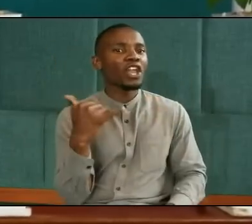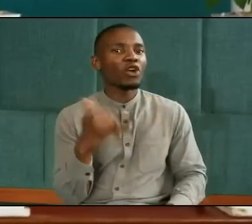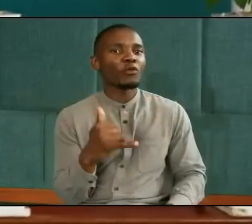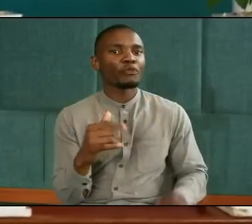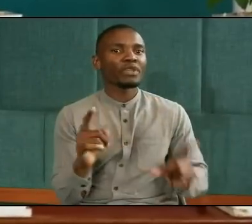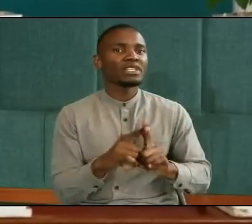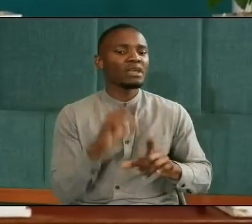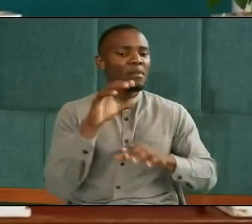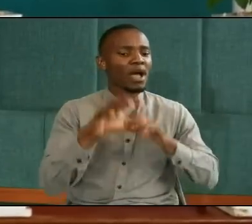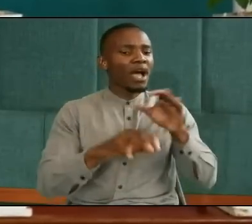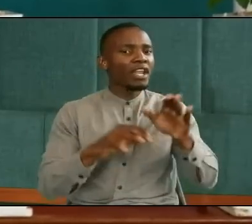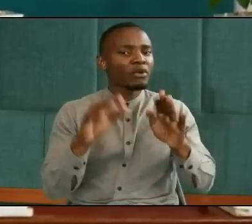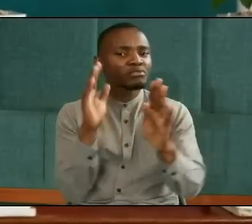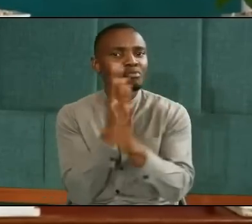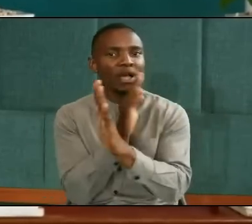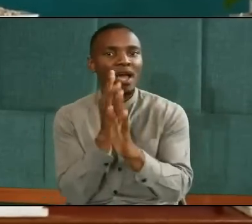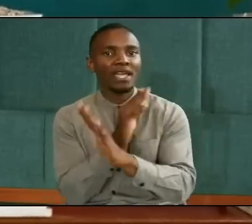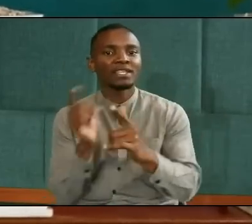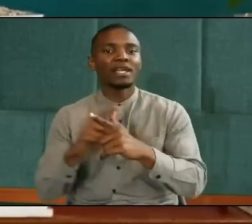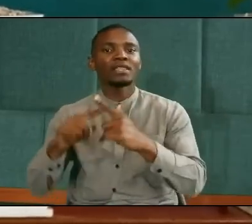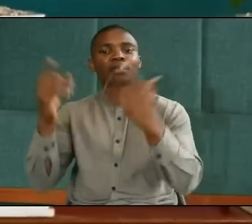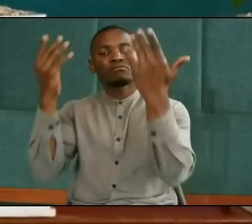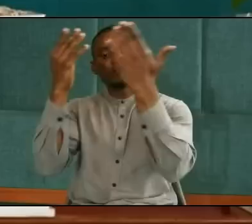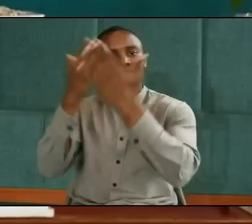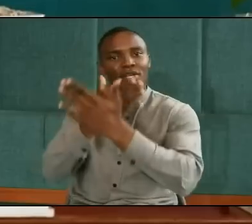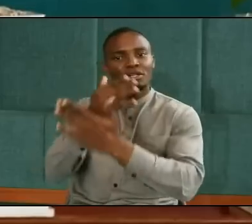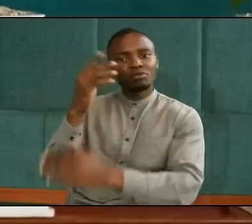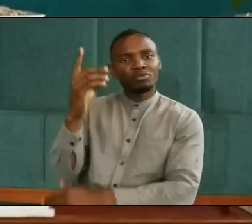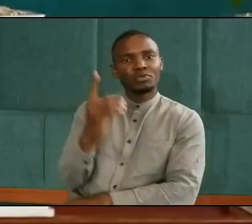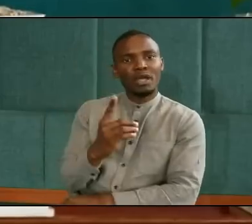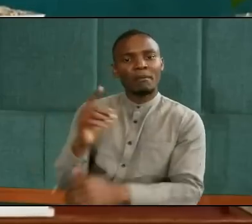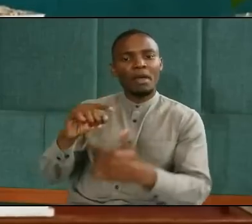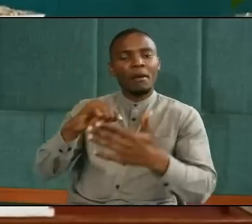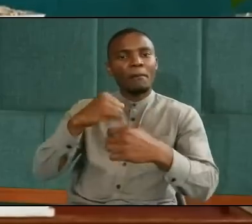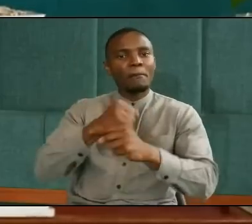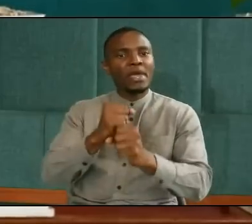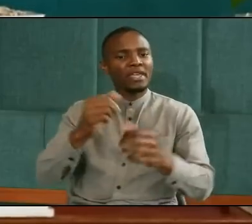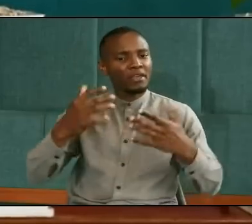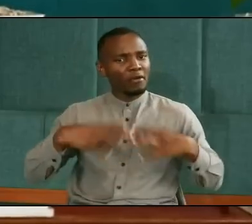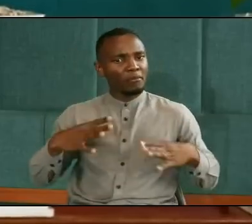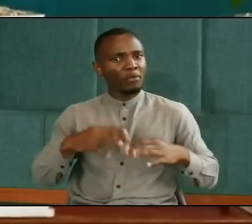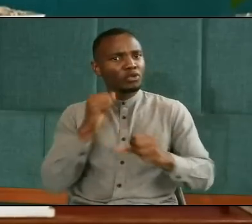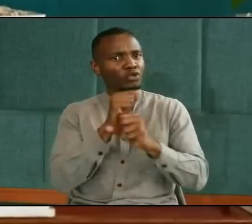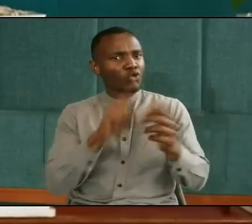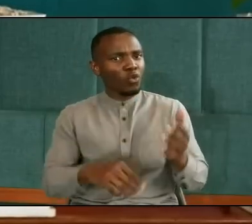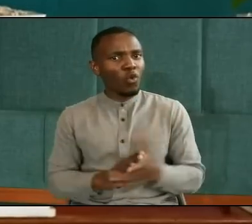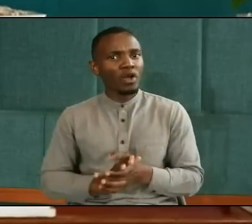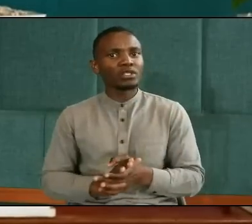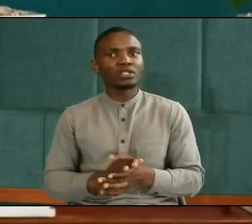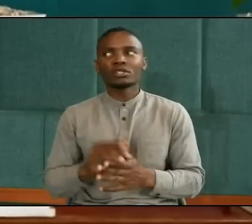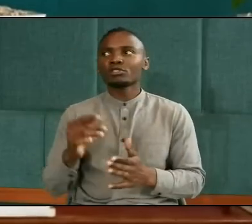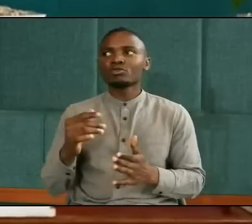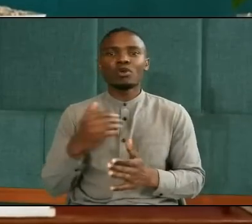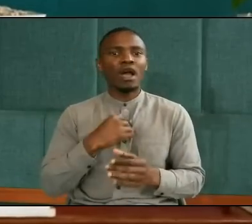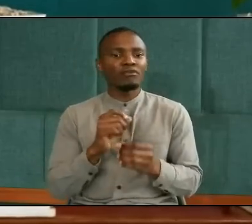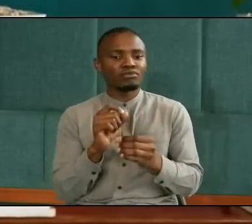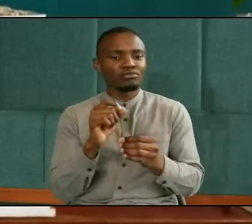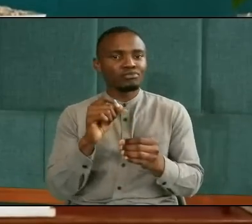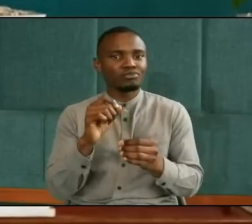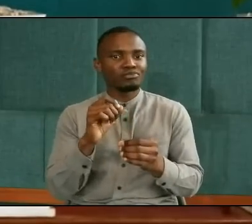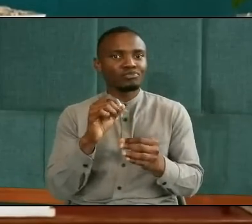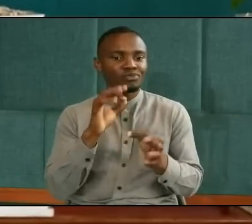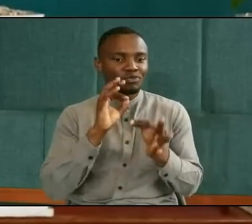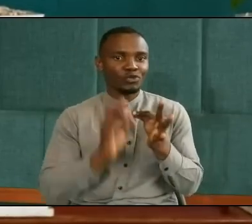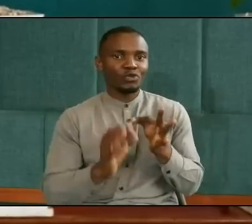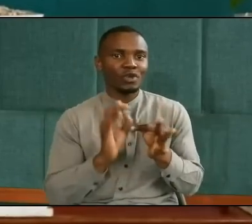Animals run for cover. Darkness descends, causing people to light candles in the morning and start to